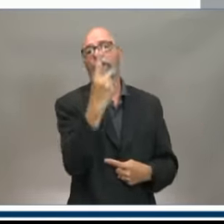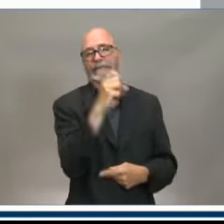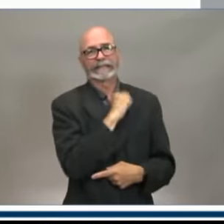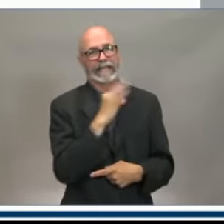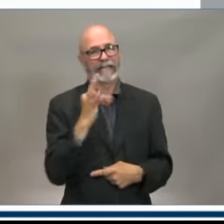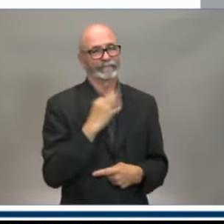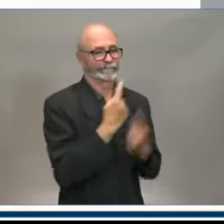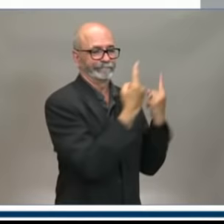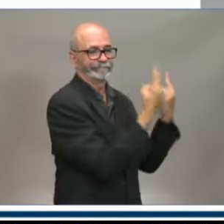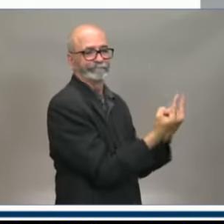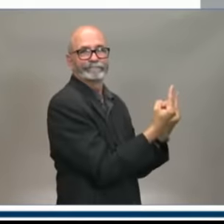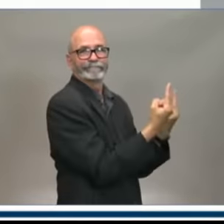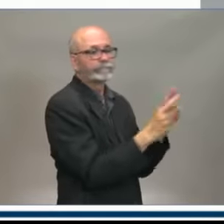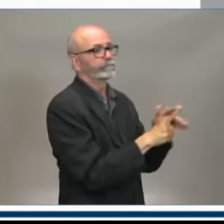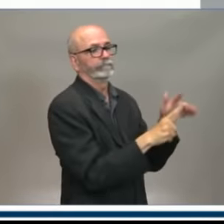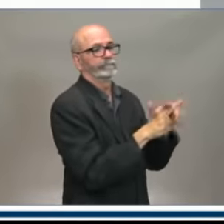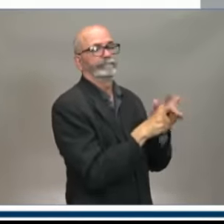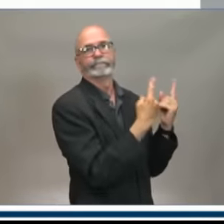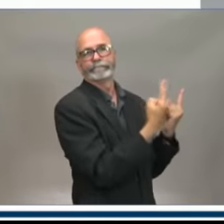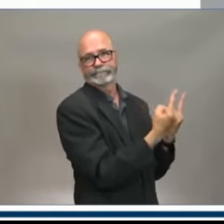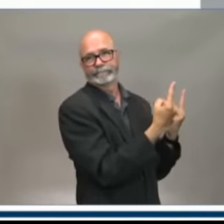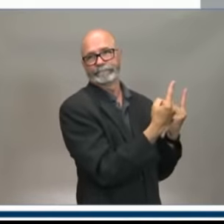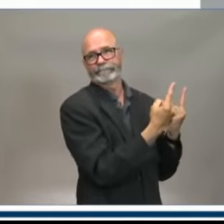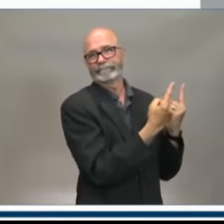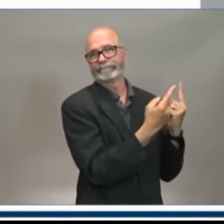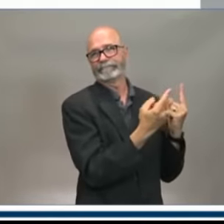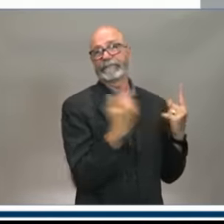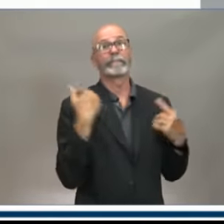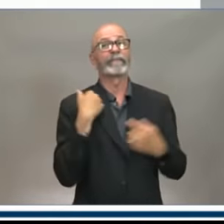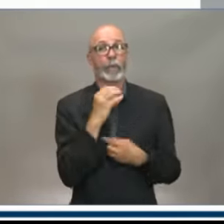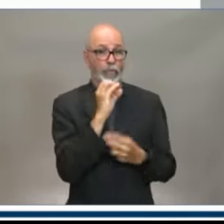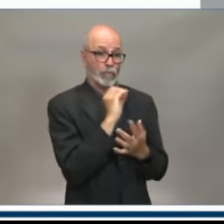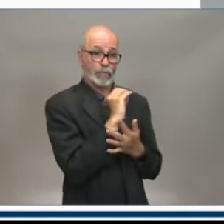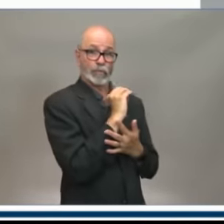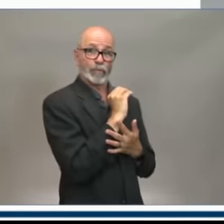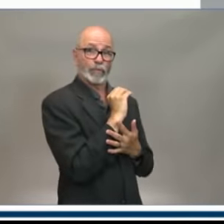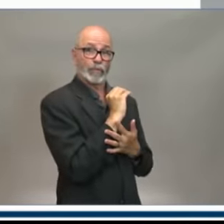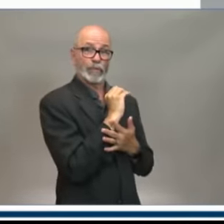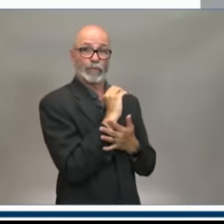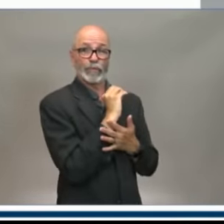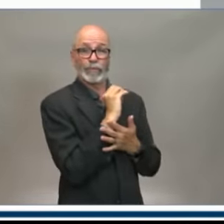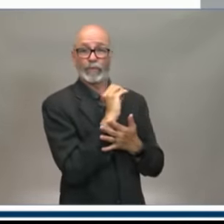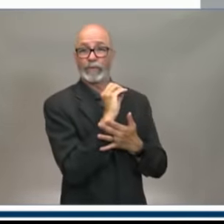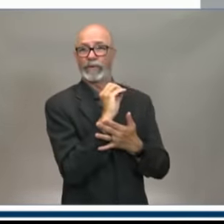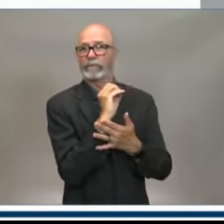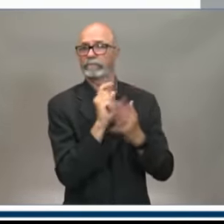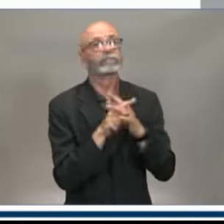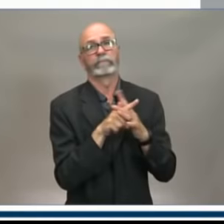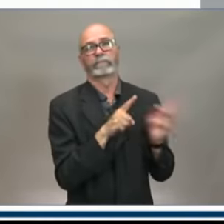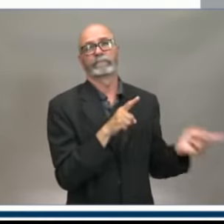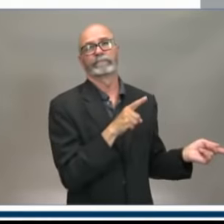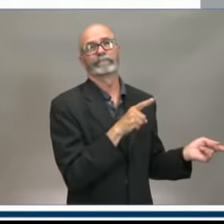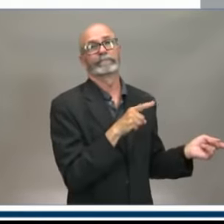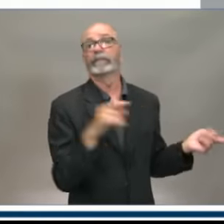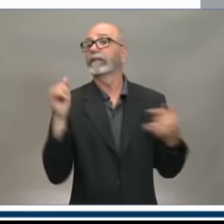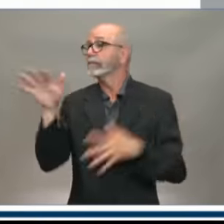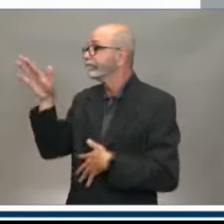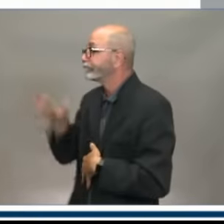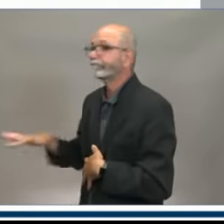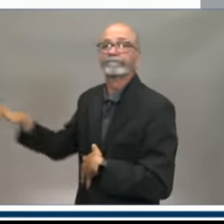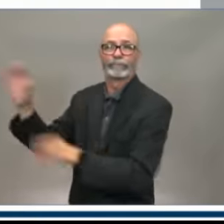cases now for the last few days that are related to or that are outside of Northwood, which is continuing good